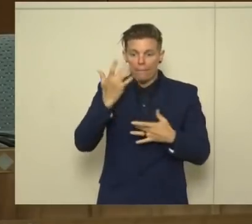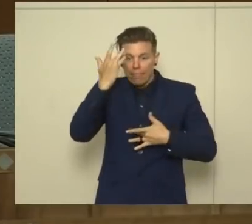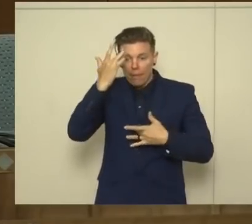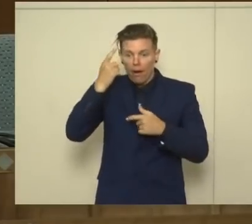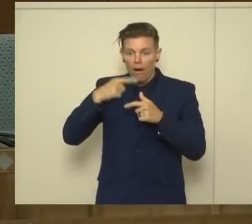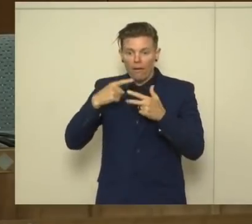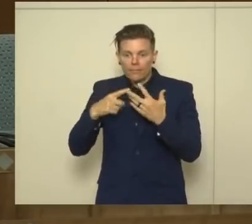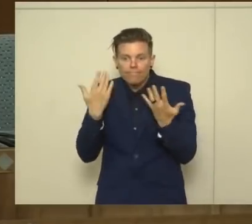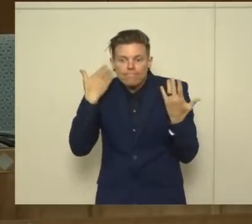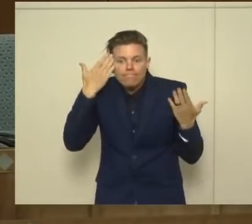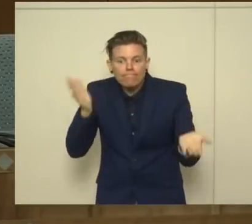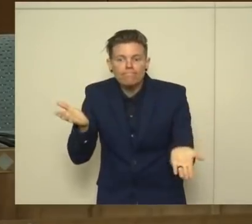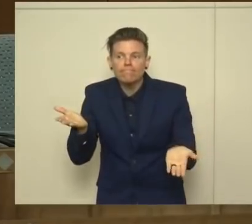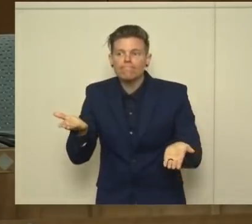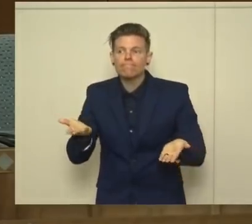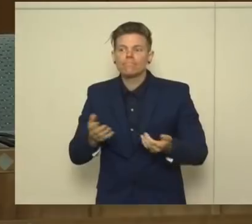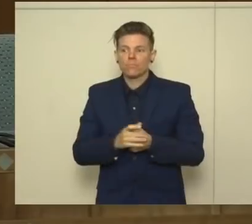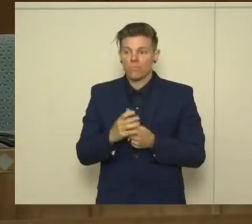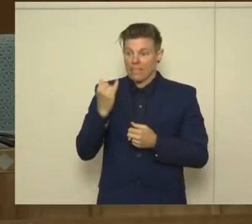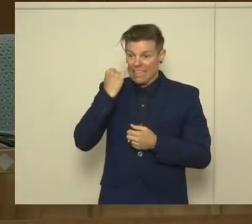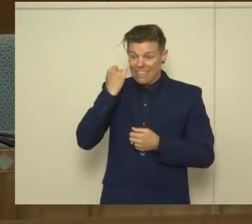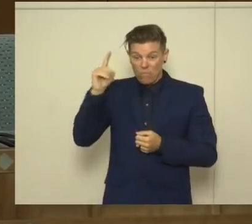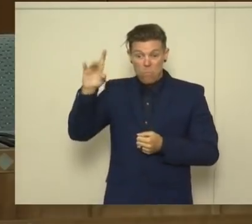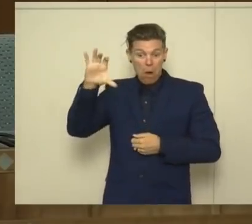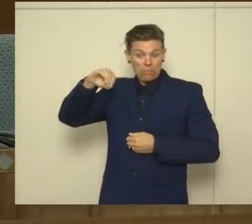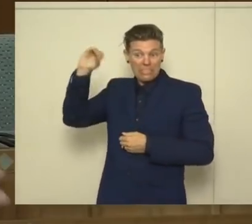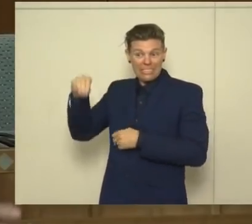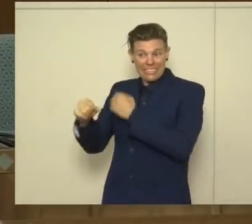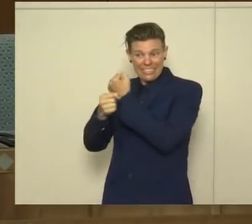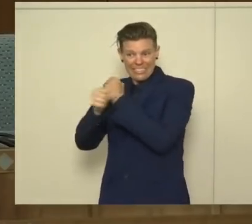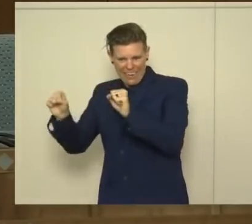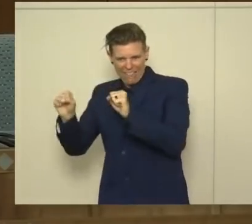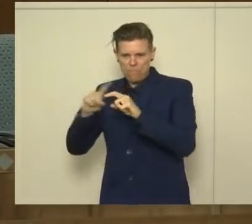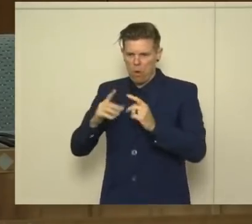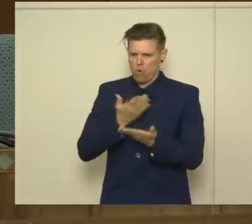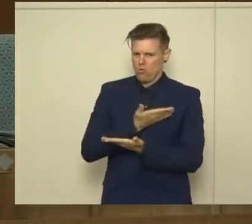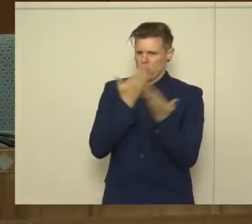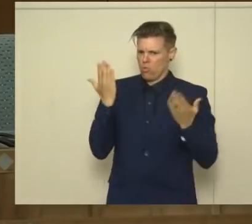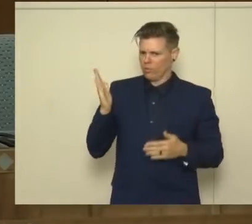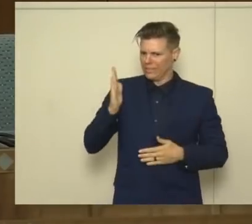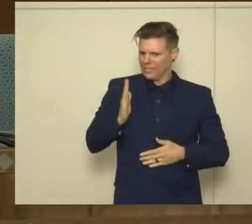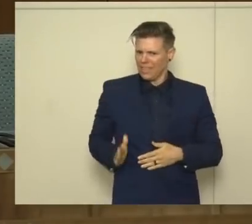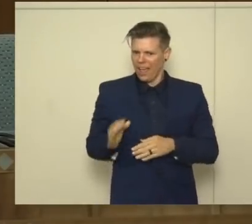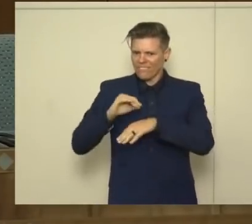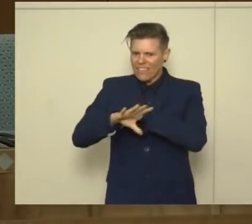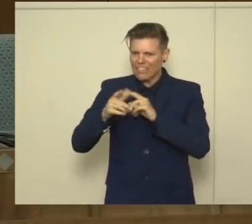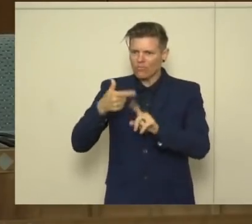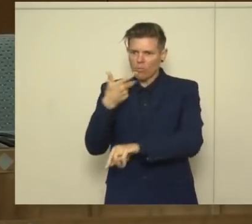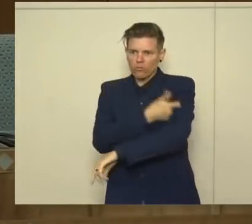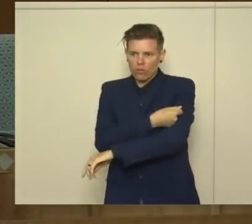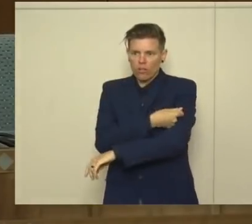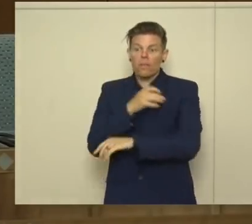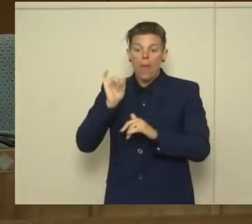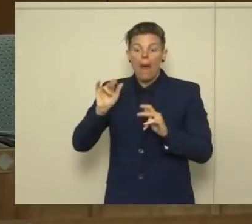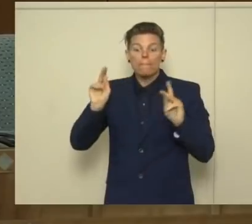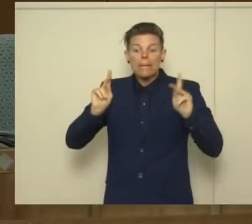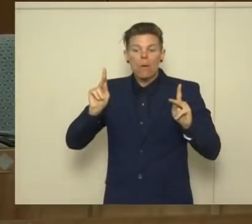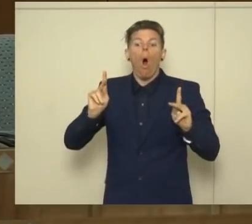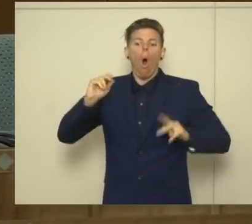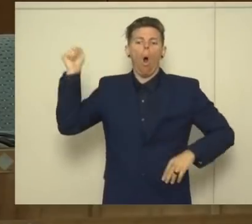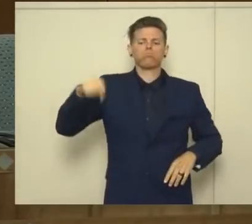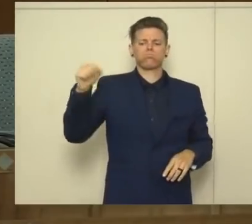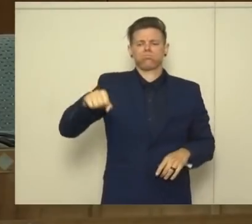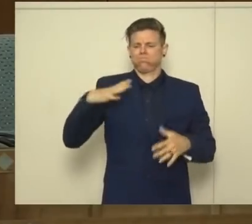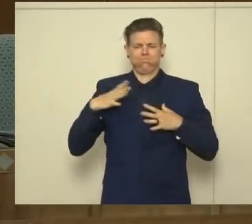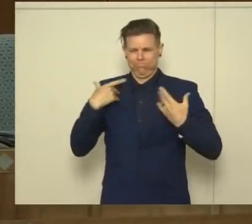have an easier time convincing people to get the vaccine. And of course, the converse is also true. Another piece